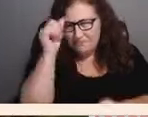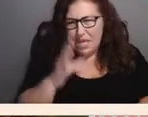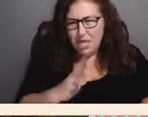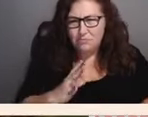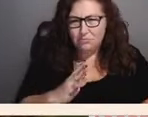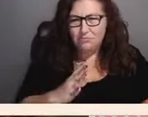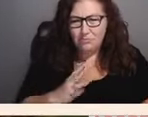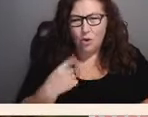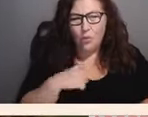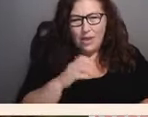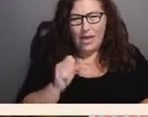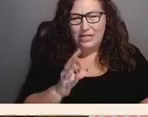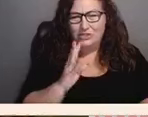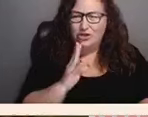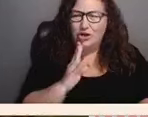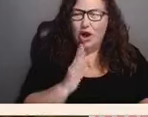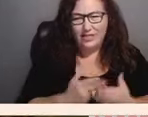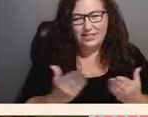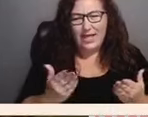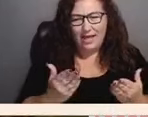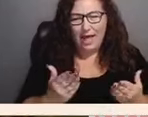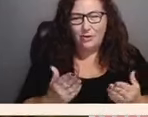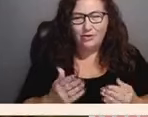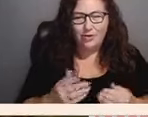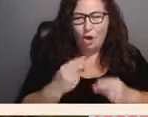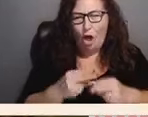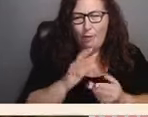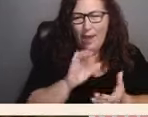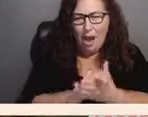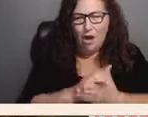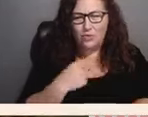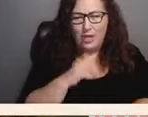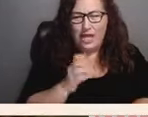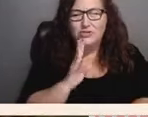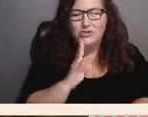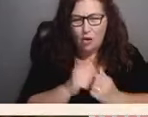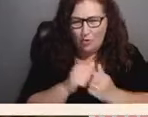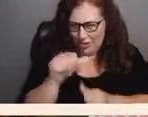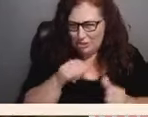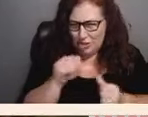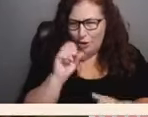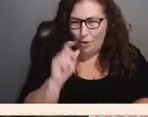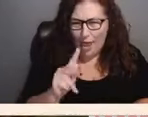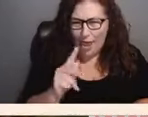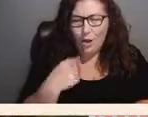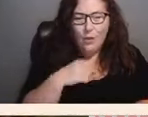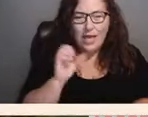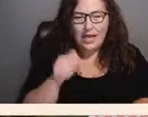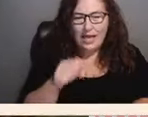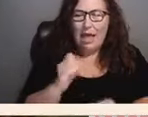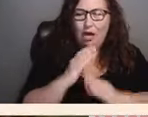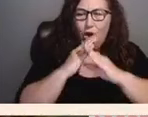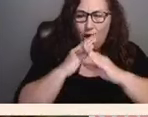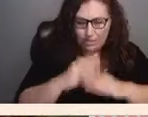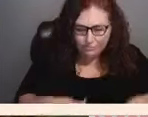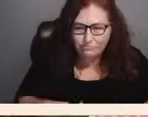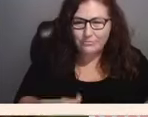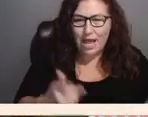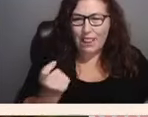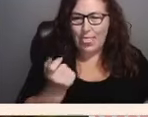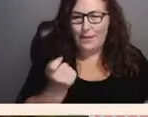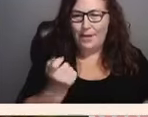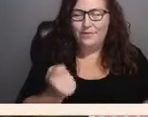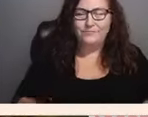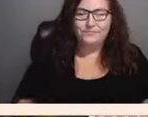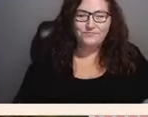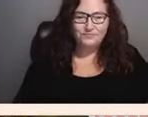this thing out called marriage. We can talk with one another, okay? We can let down our guards a little bit. And